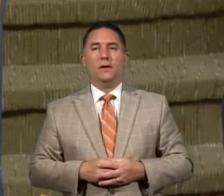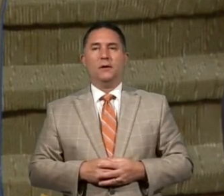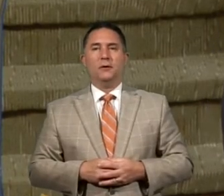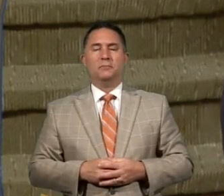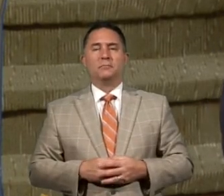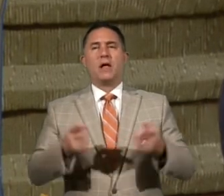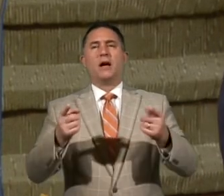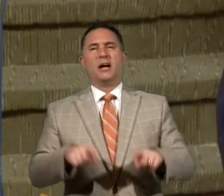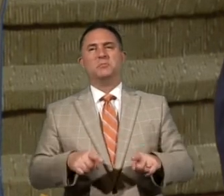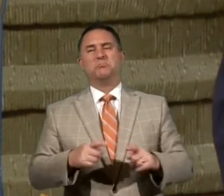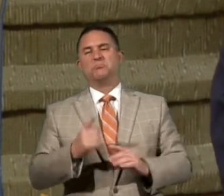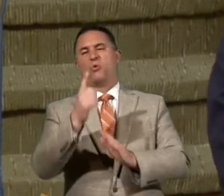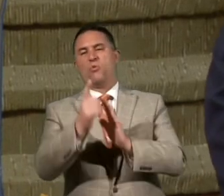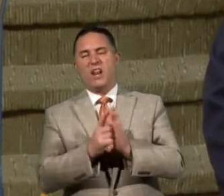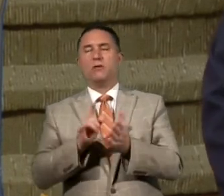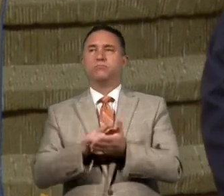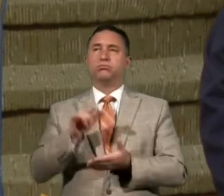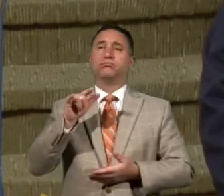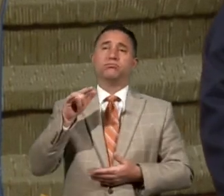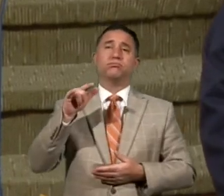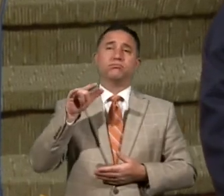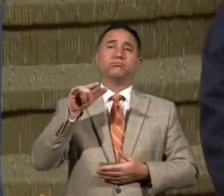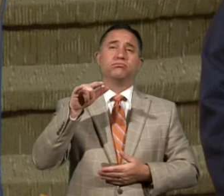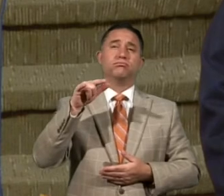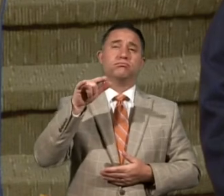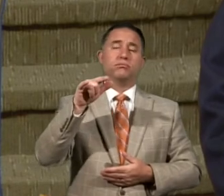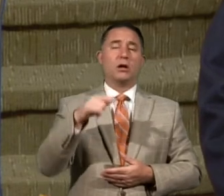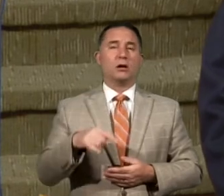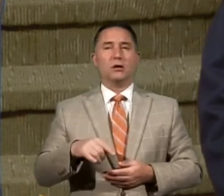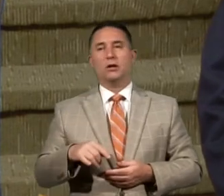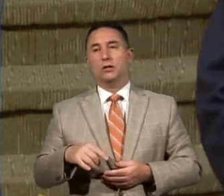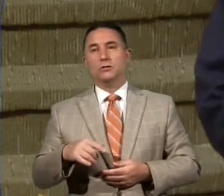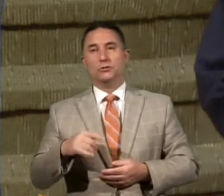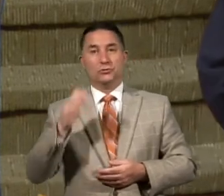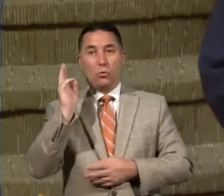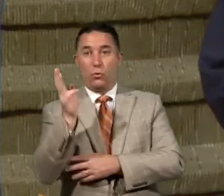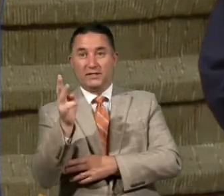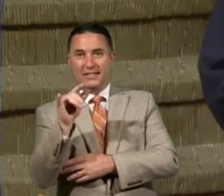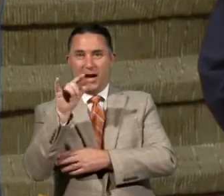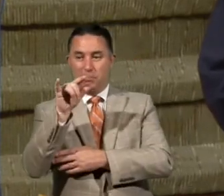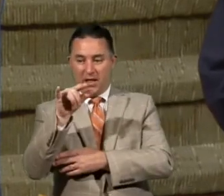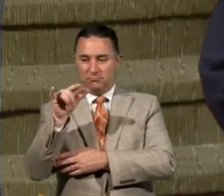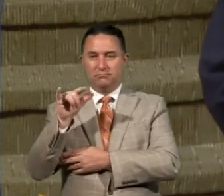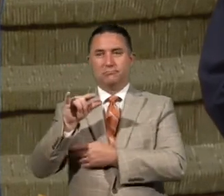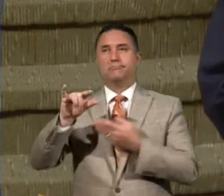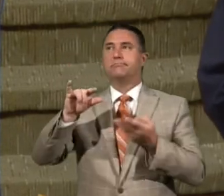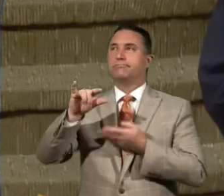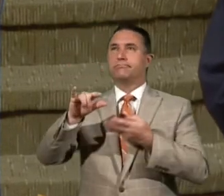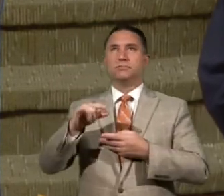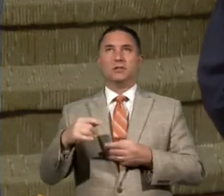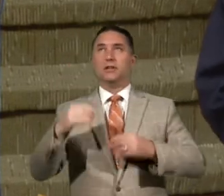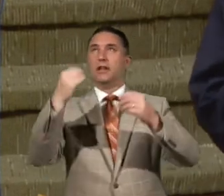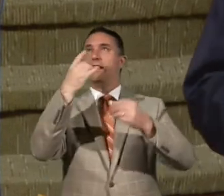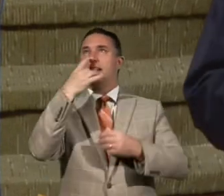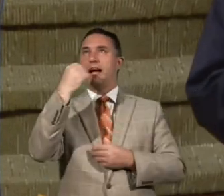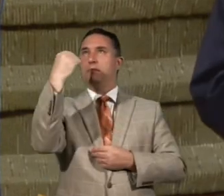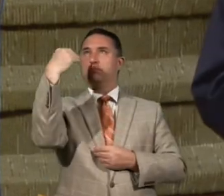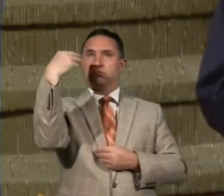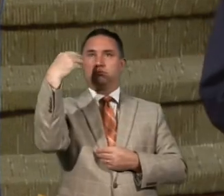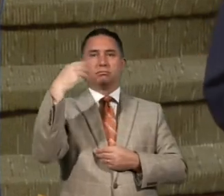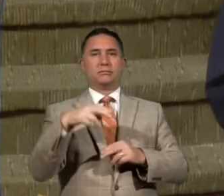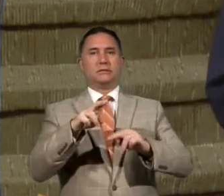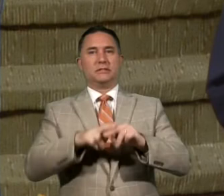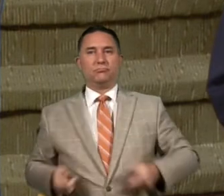And it got to about an hour into the flight, and a wonderful thing about witnessing on an airplane is once they put on the seatbelt sign, they can't go